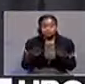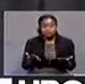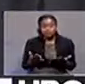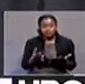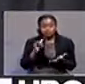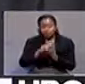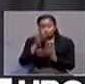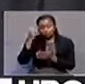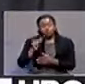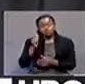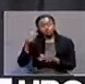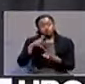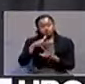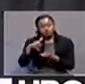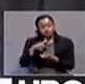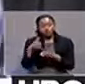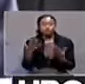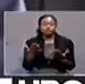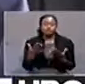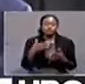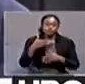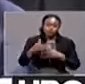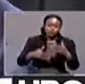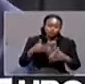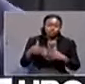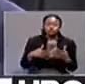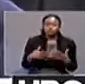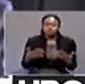involved in the weekend.